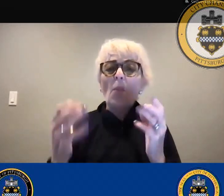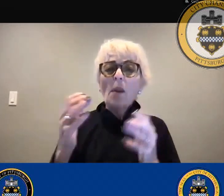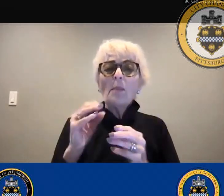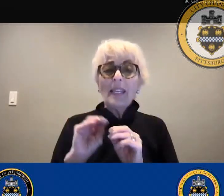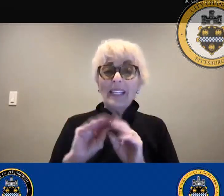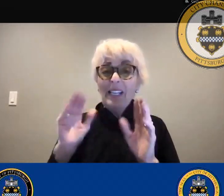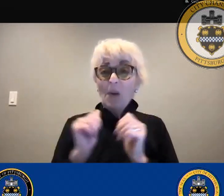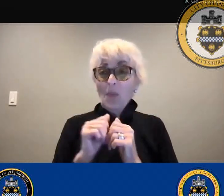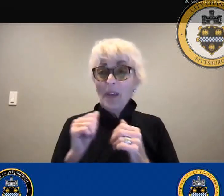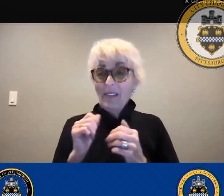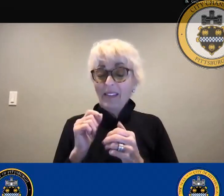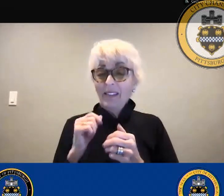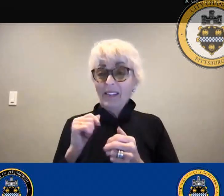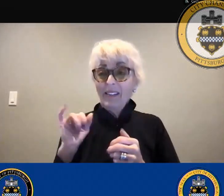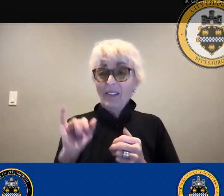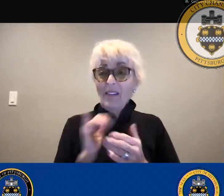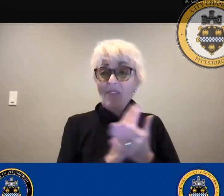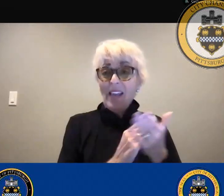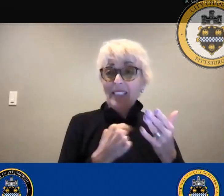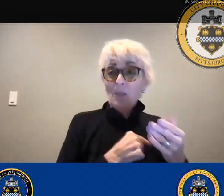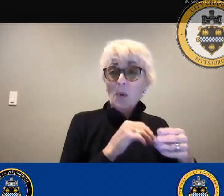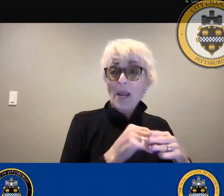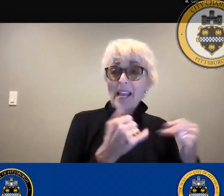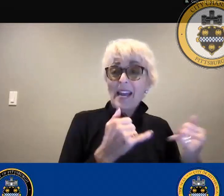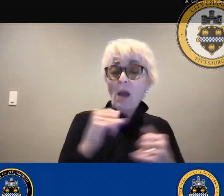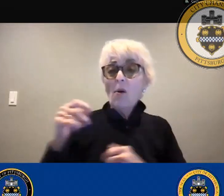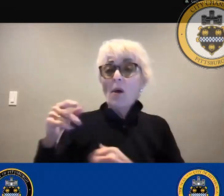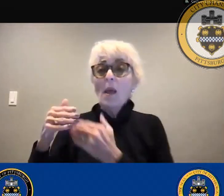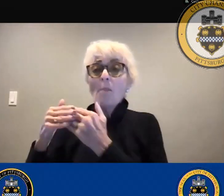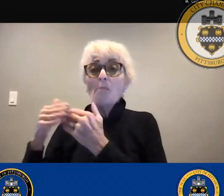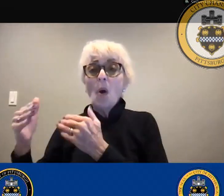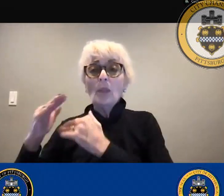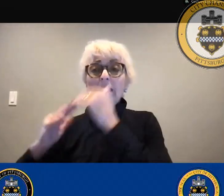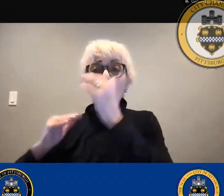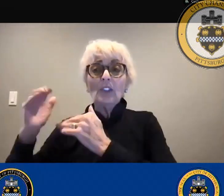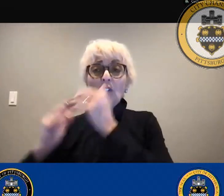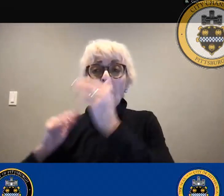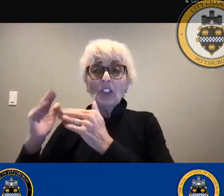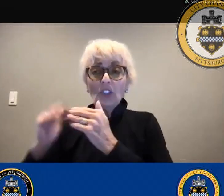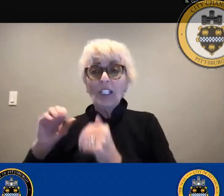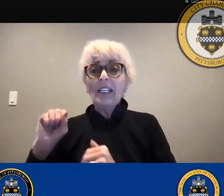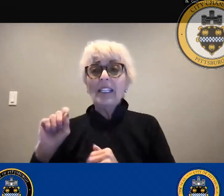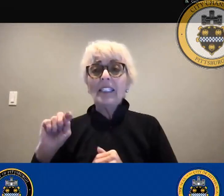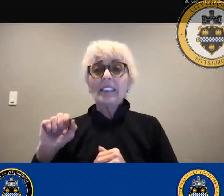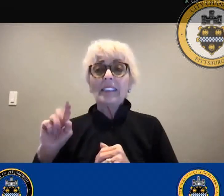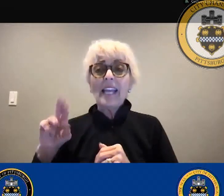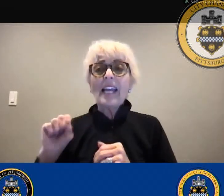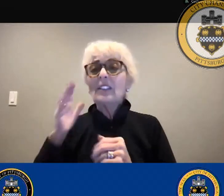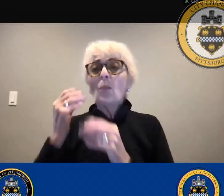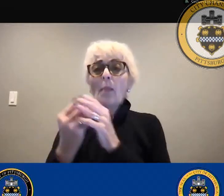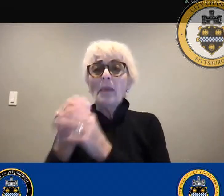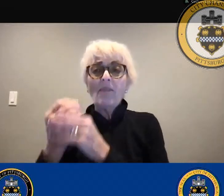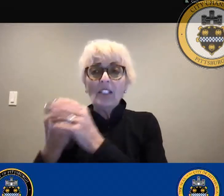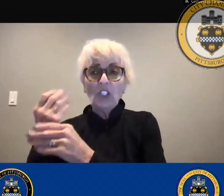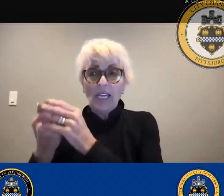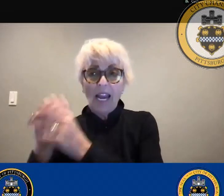we are currently in, the post-construction status of the site will be a vegetative meadow.